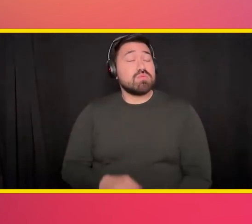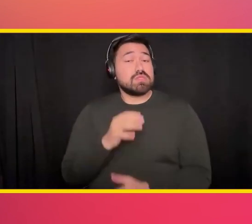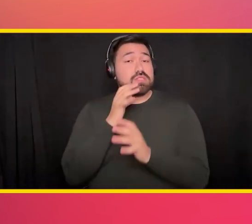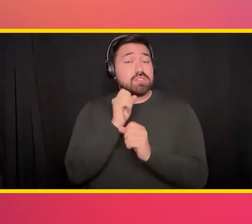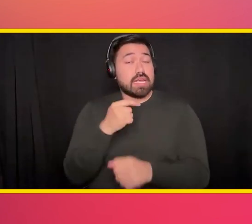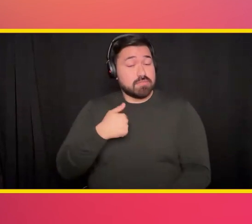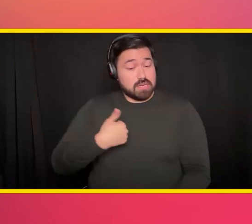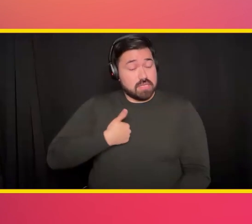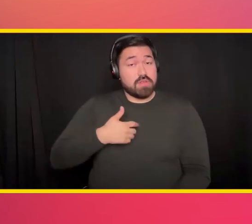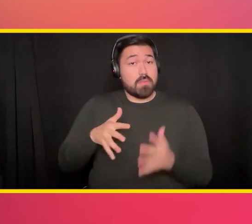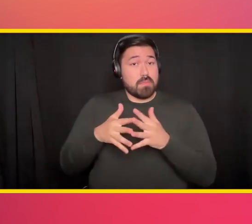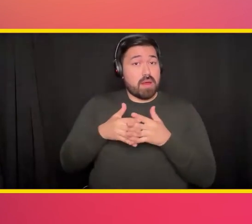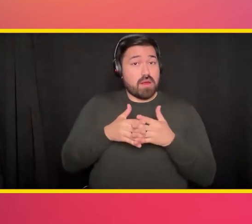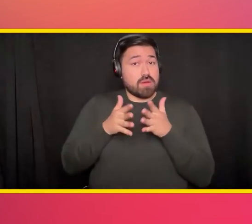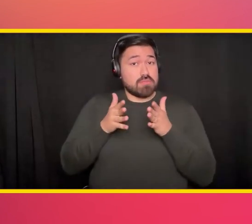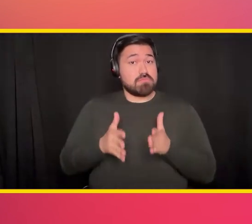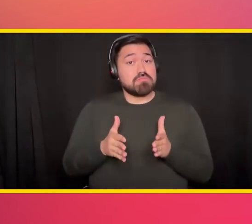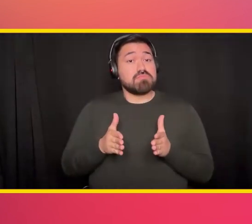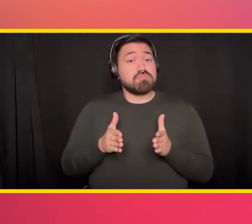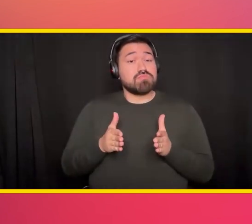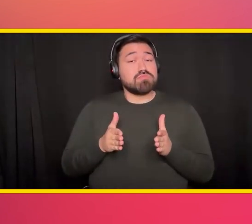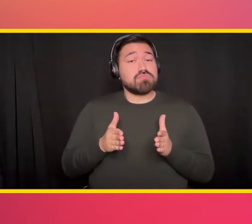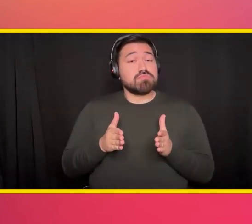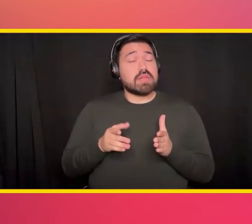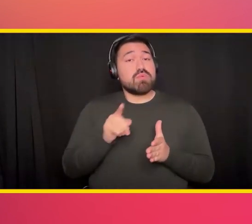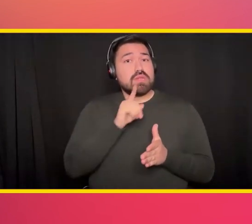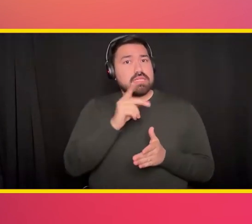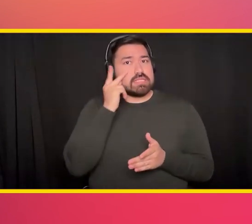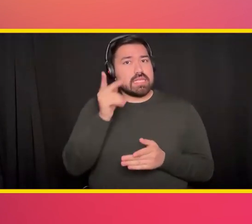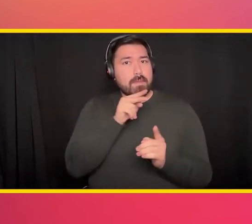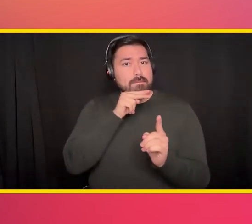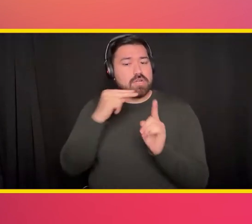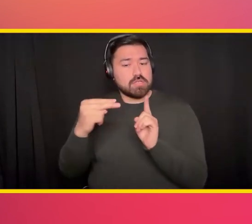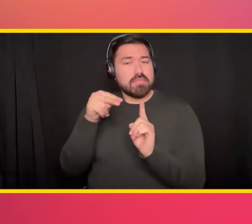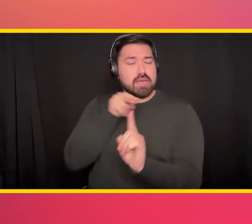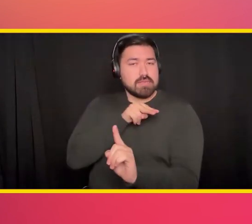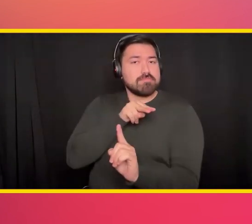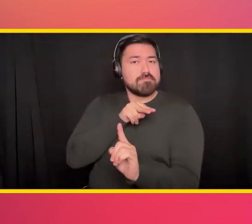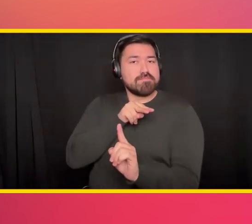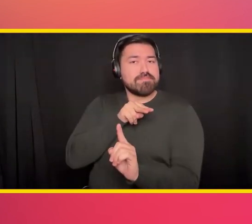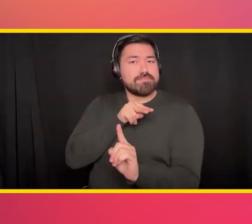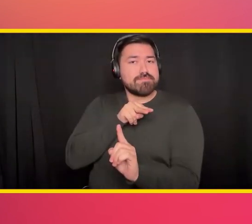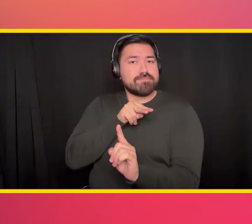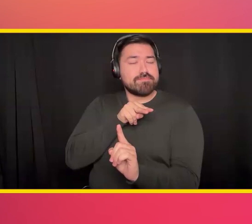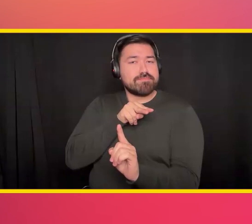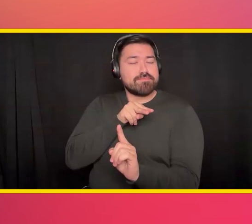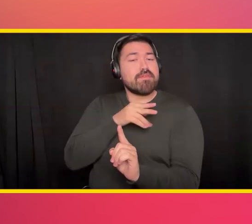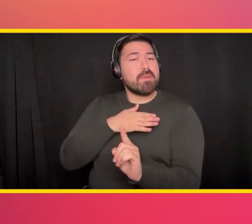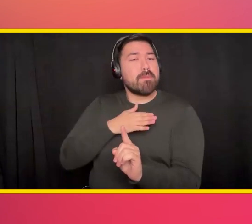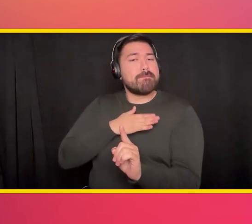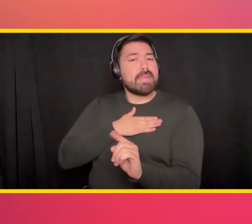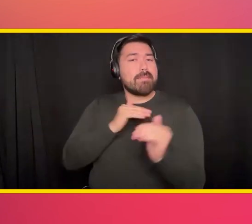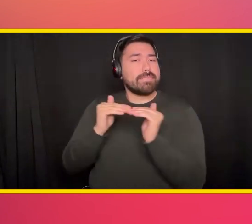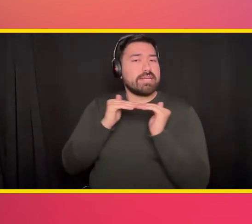an American, and getting perspective from my colleagues